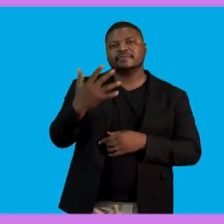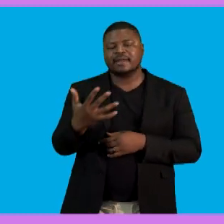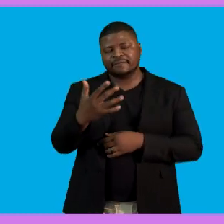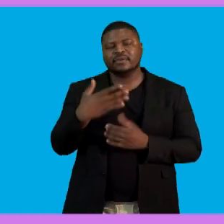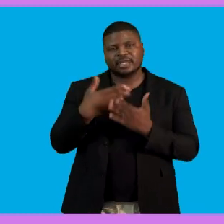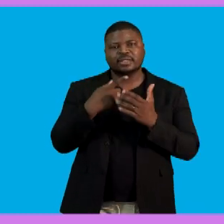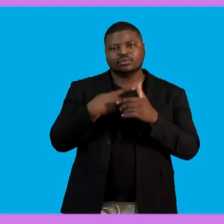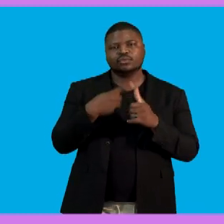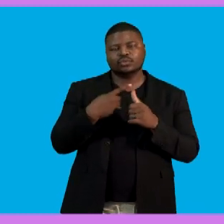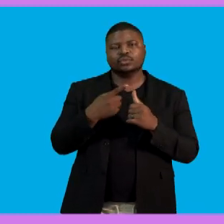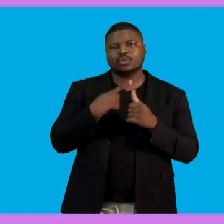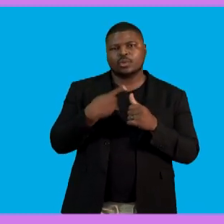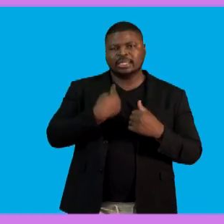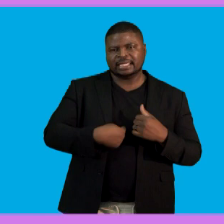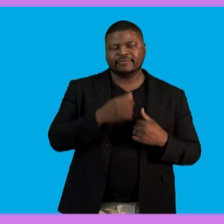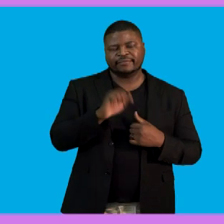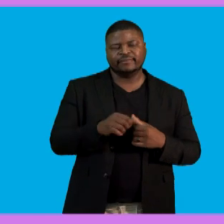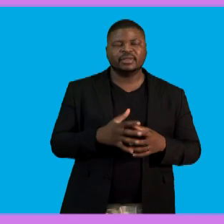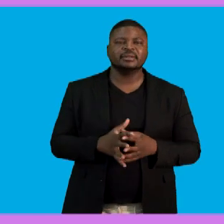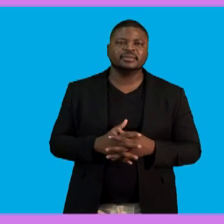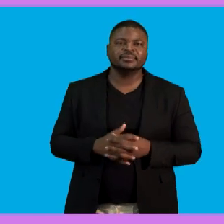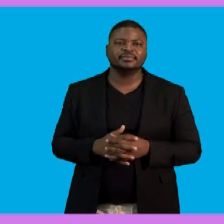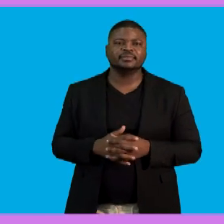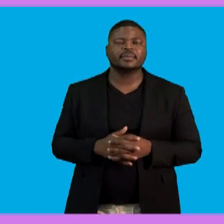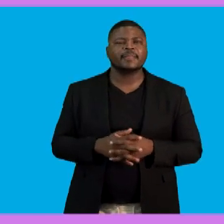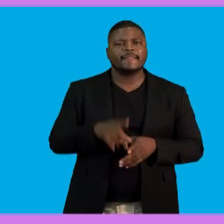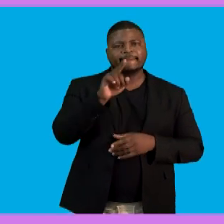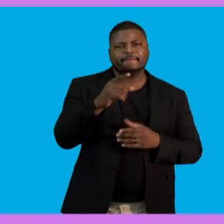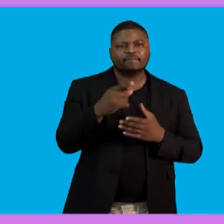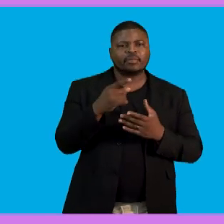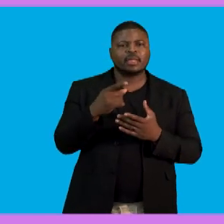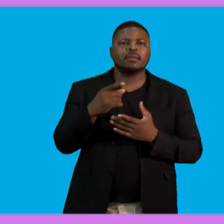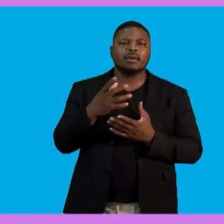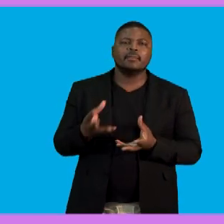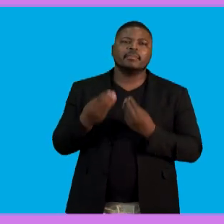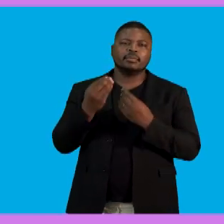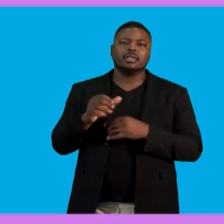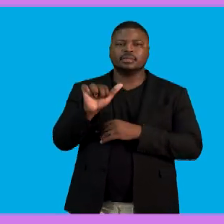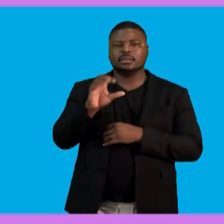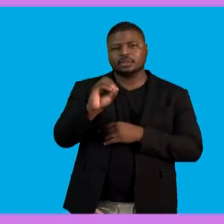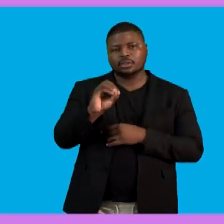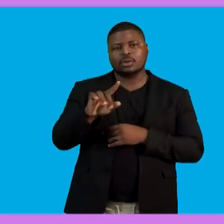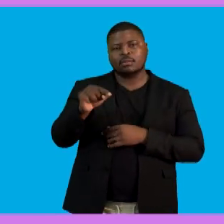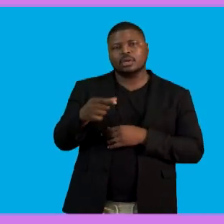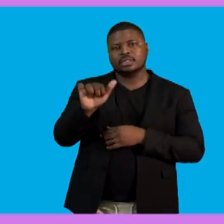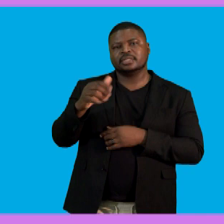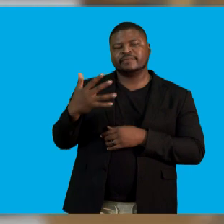your calculator. 65 divided by 100, it gives us 0.65